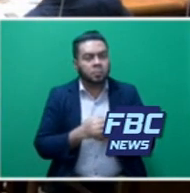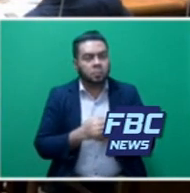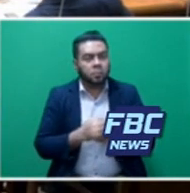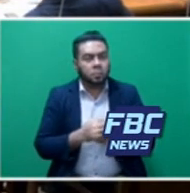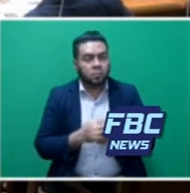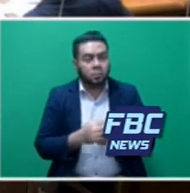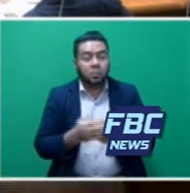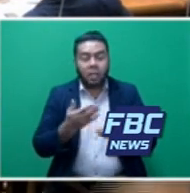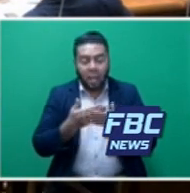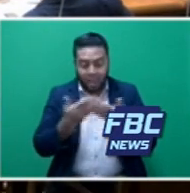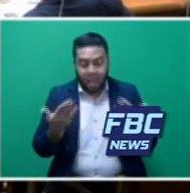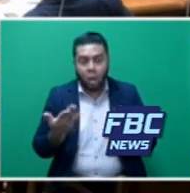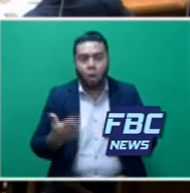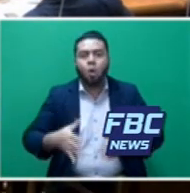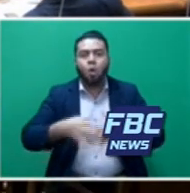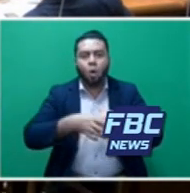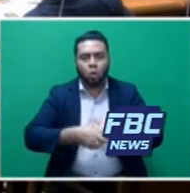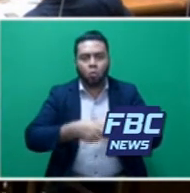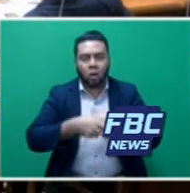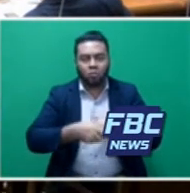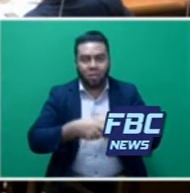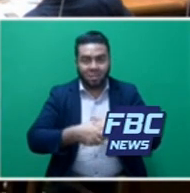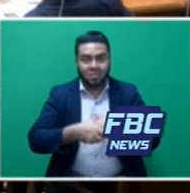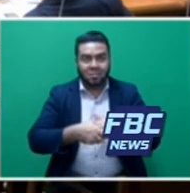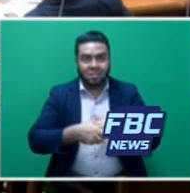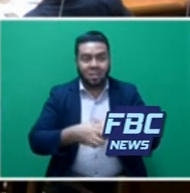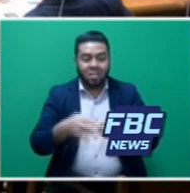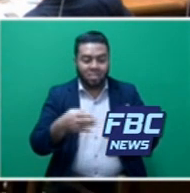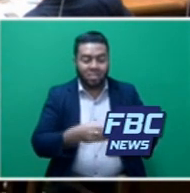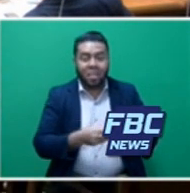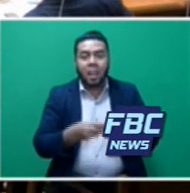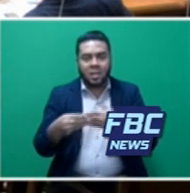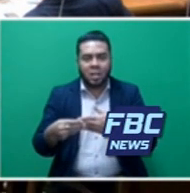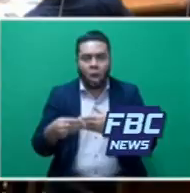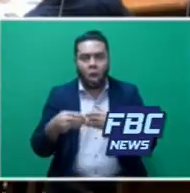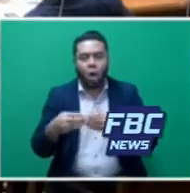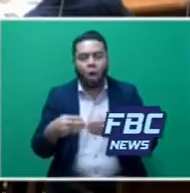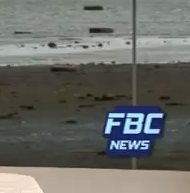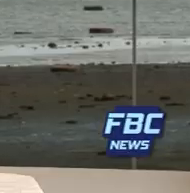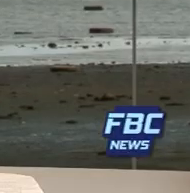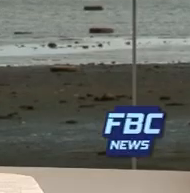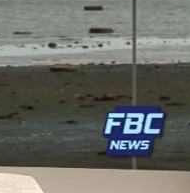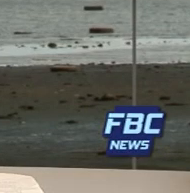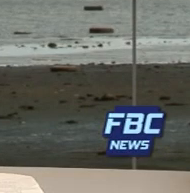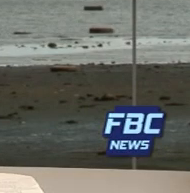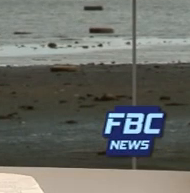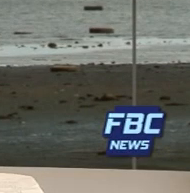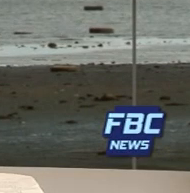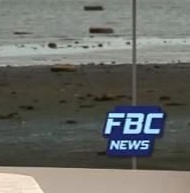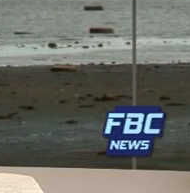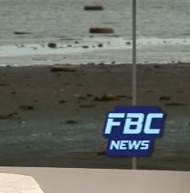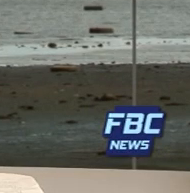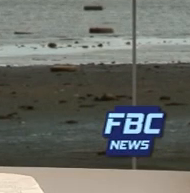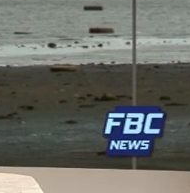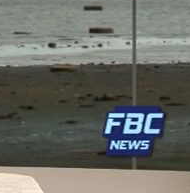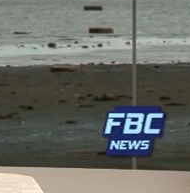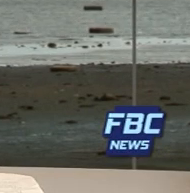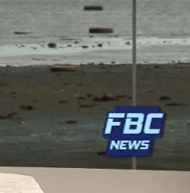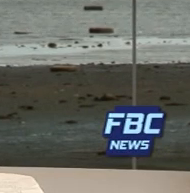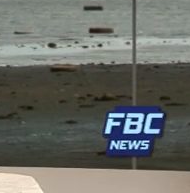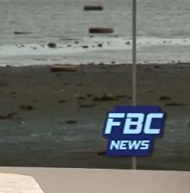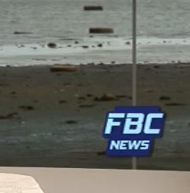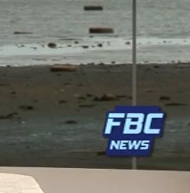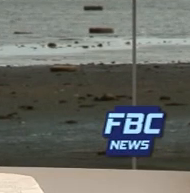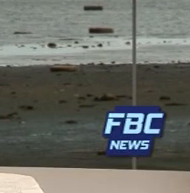And I congratulate the Leader of the Opposition. The nomination of Ratu